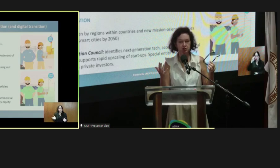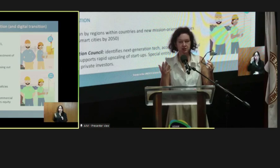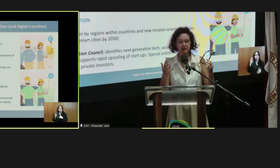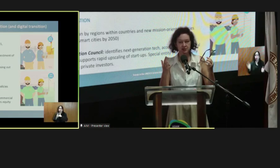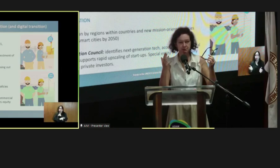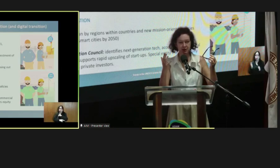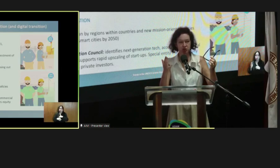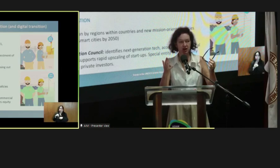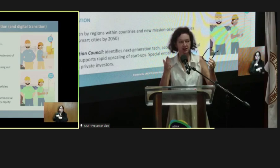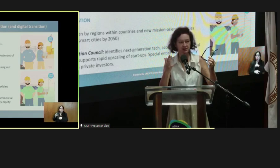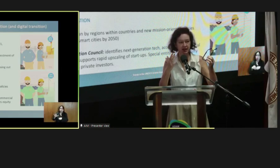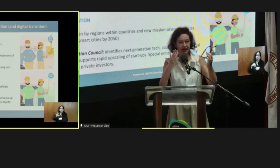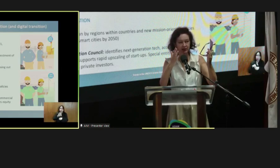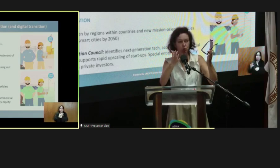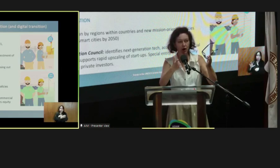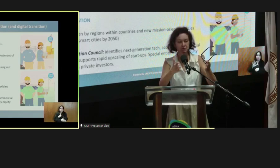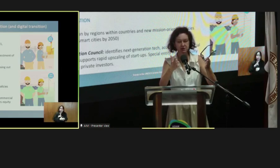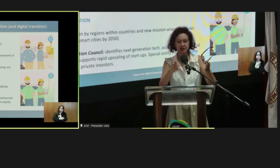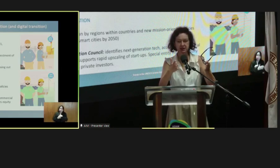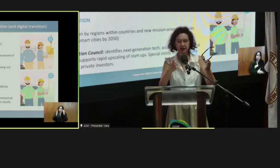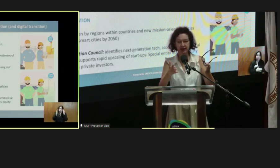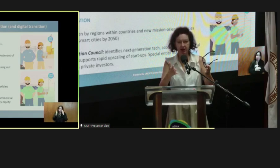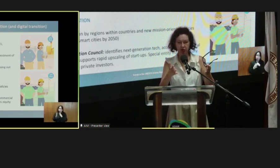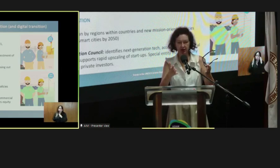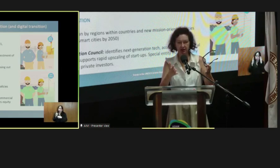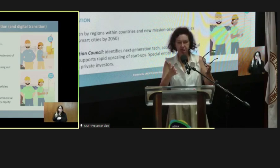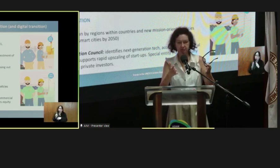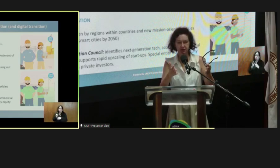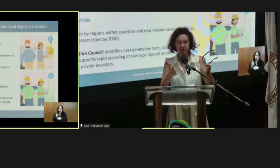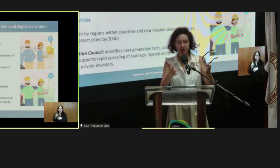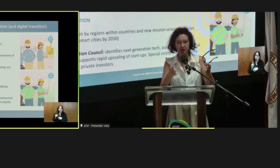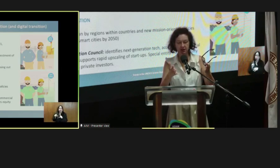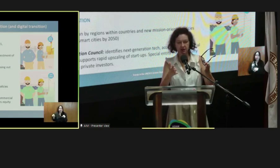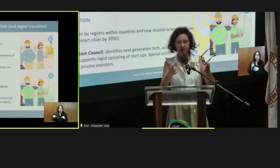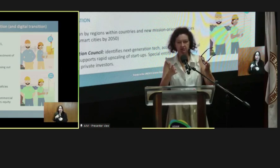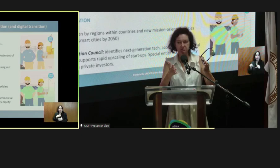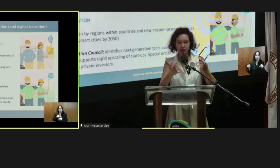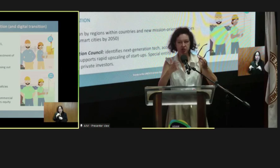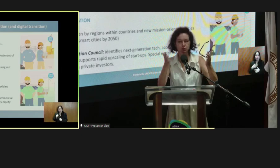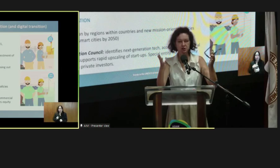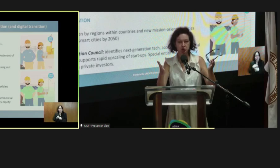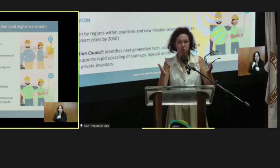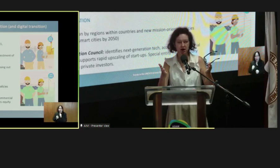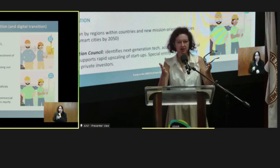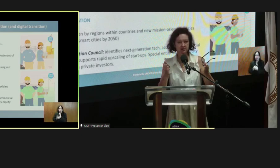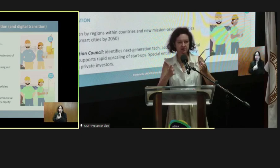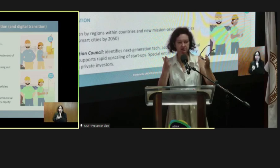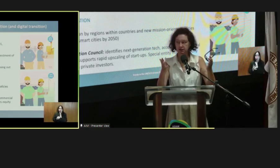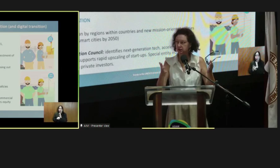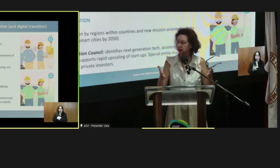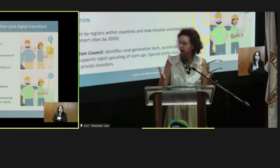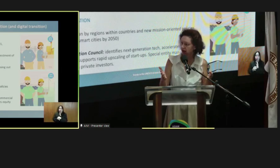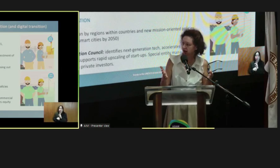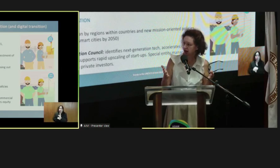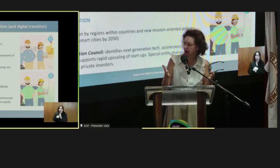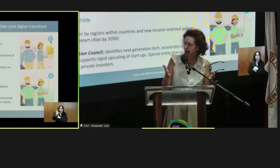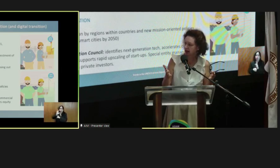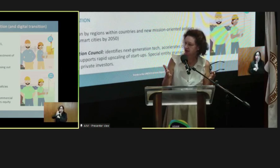within countries to specialize in one particular area, such as wind turbines,